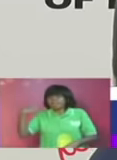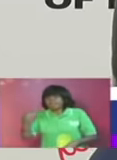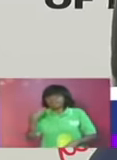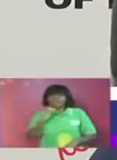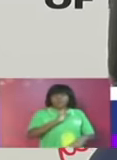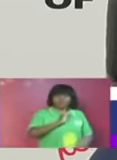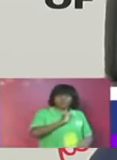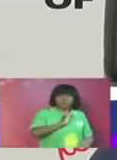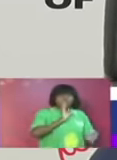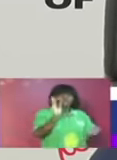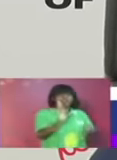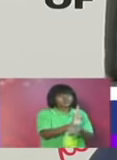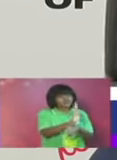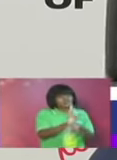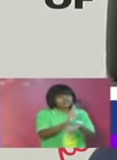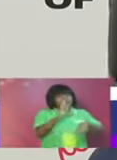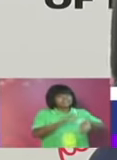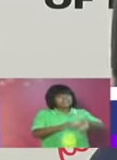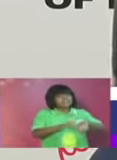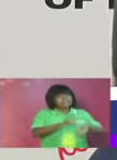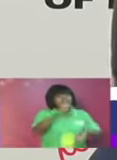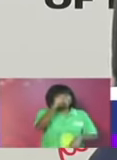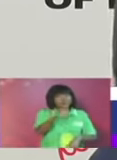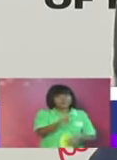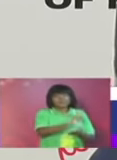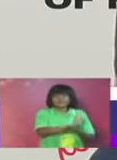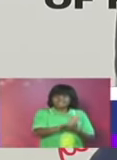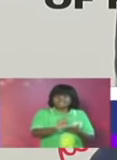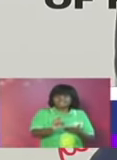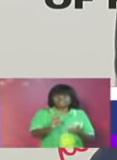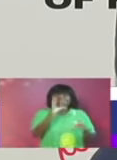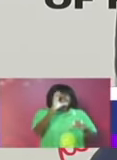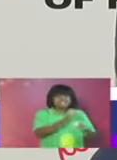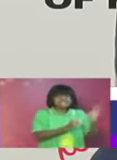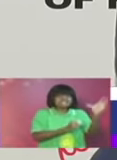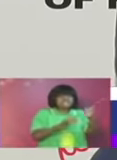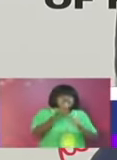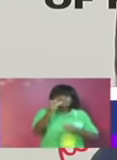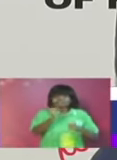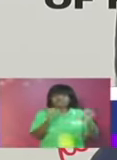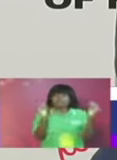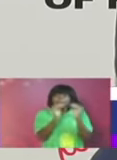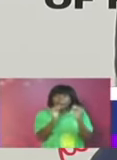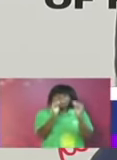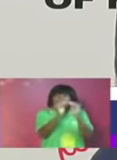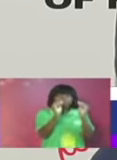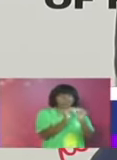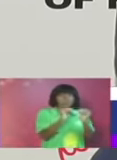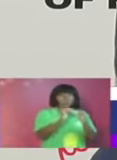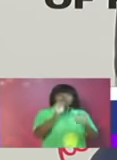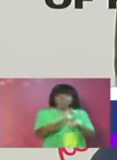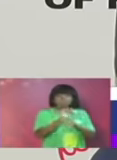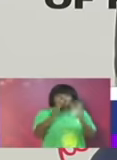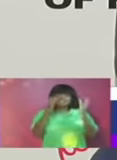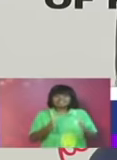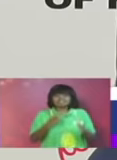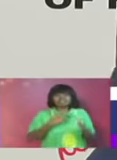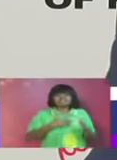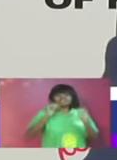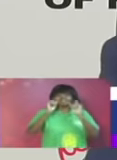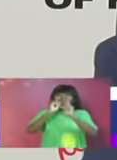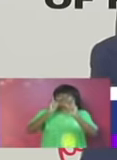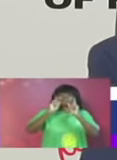to use this week, to get more and more of your employees vaccinated. And